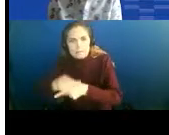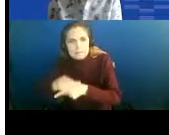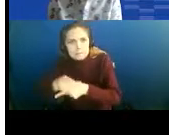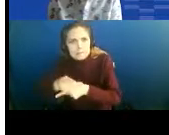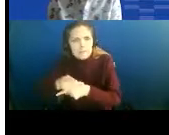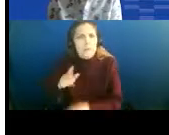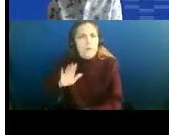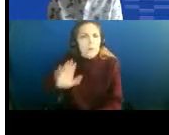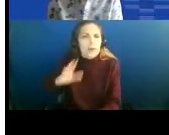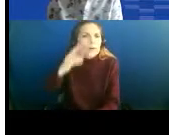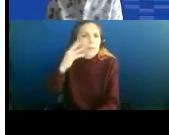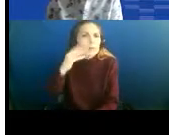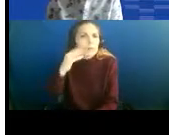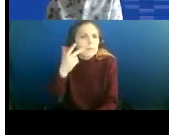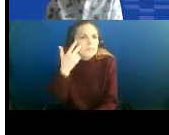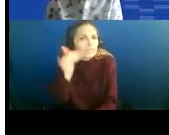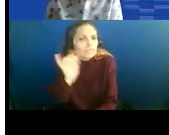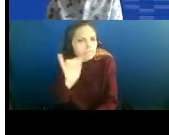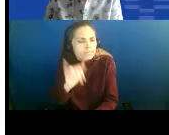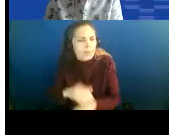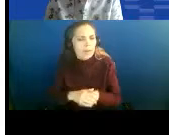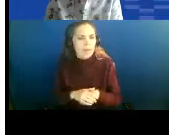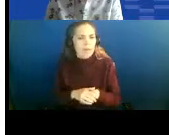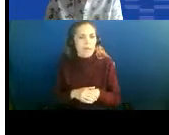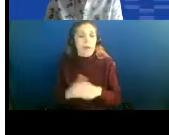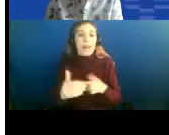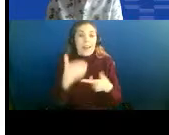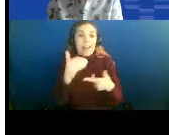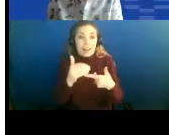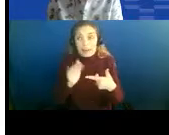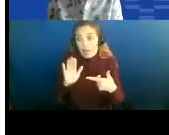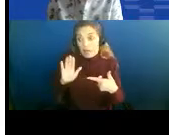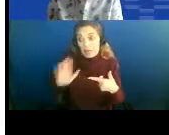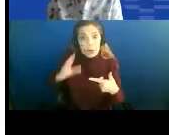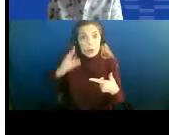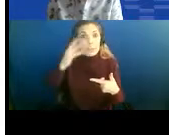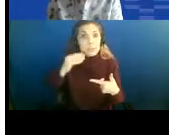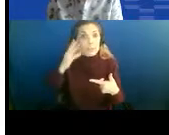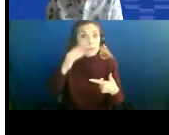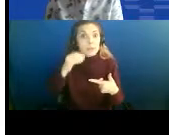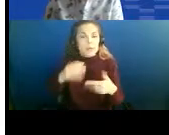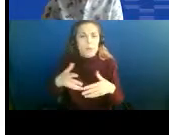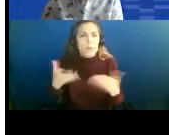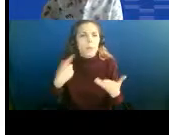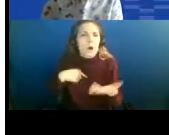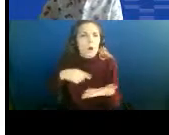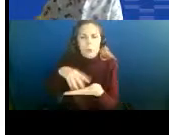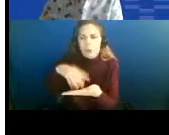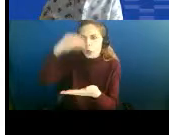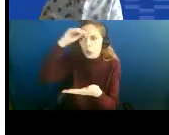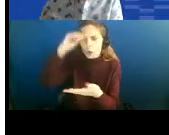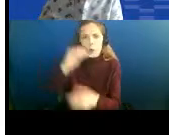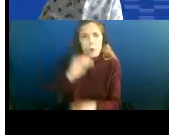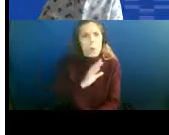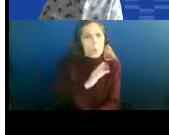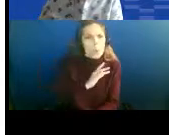and perceptions, what can we learn about the aspects of care that are beneficial, detrimental, ignored, unfilled, or imagined? And so